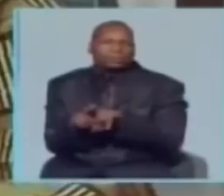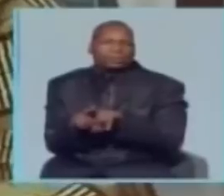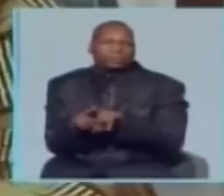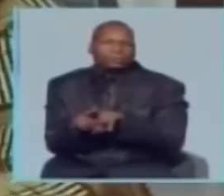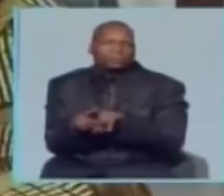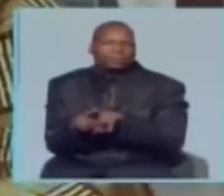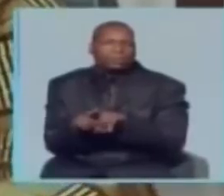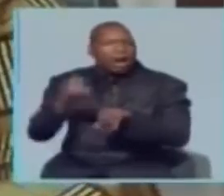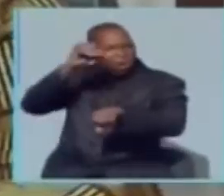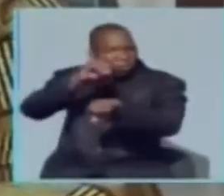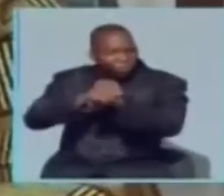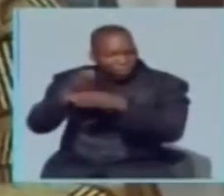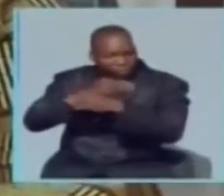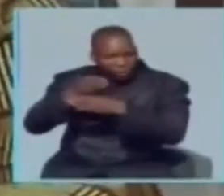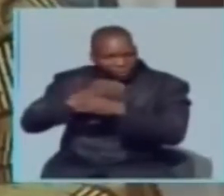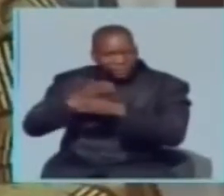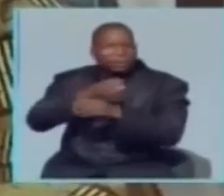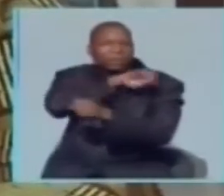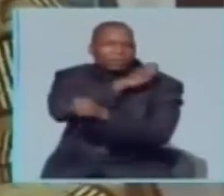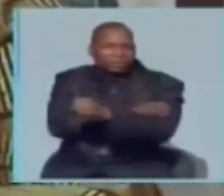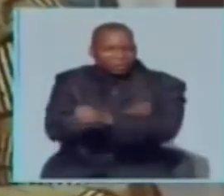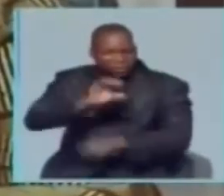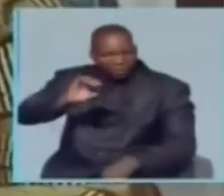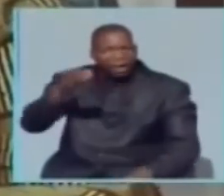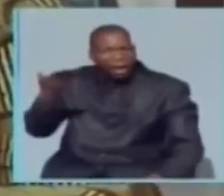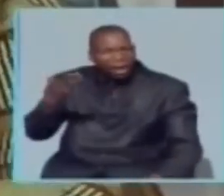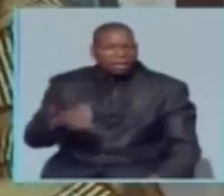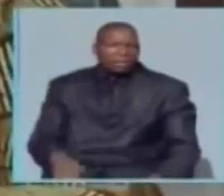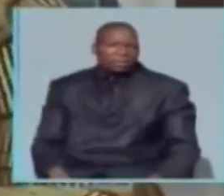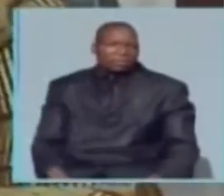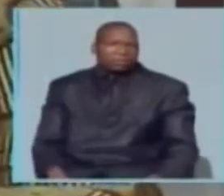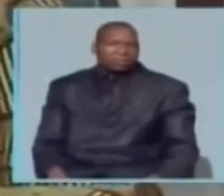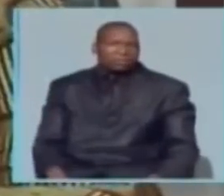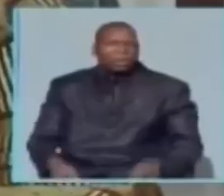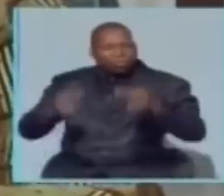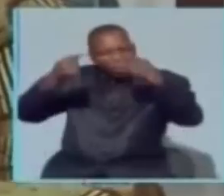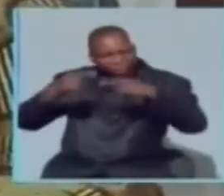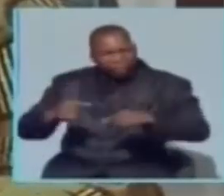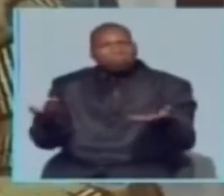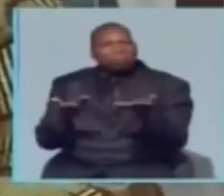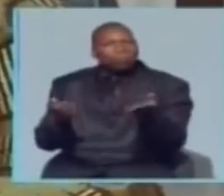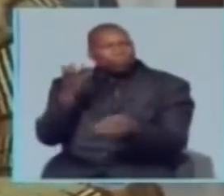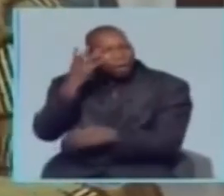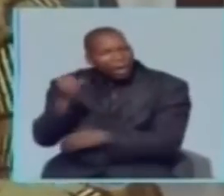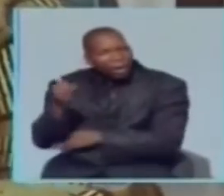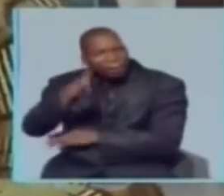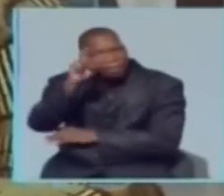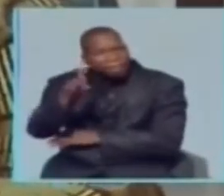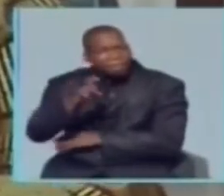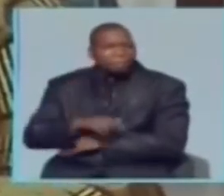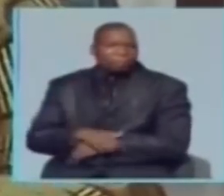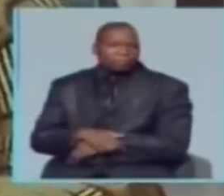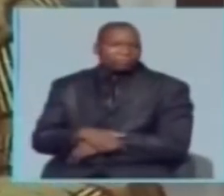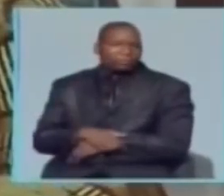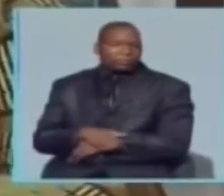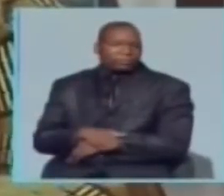business opportunity in the energy sector. So the question is really, why isn't it happening? Now, our